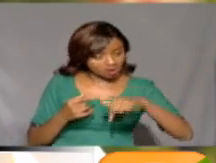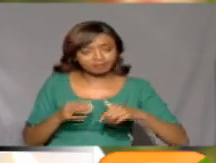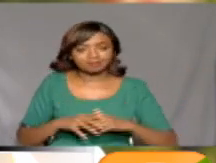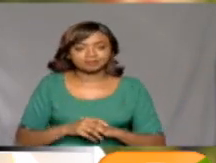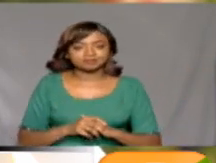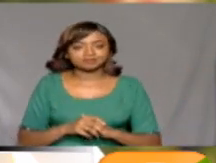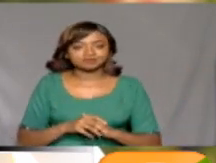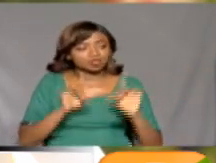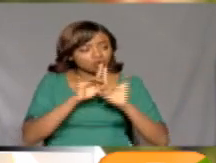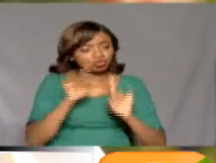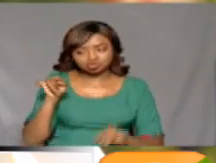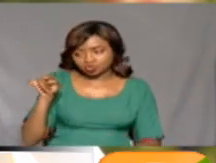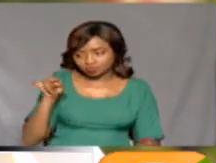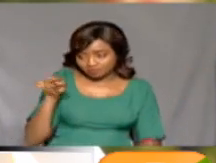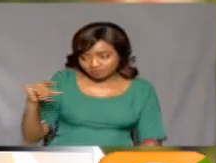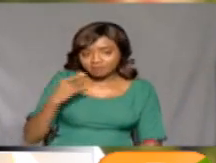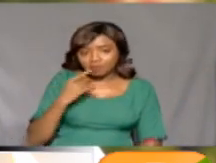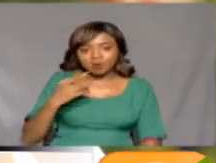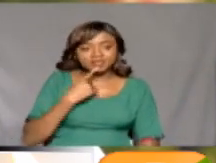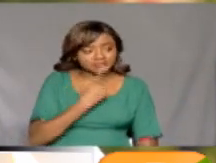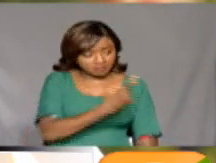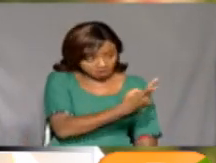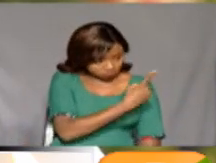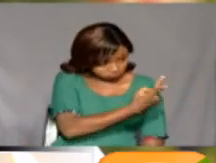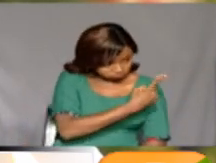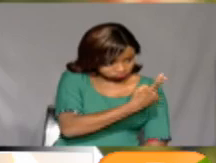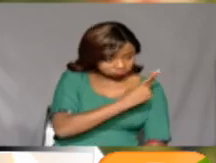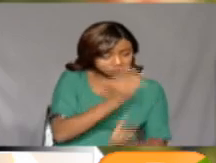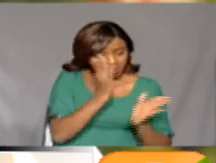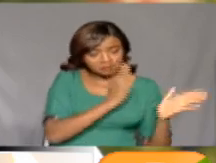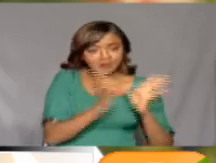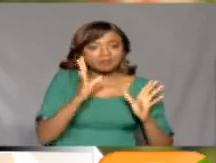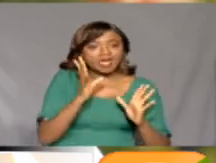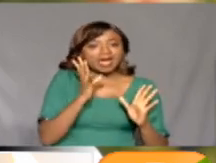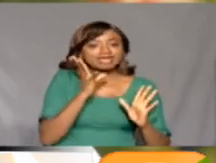And he has asked me that we prepare the concession speech.